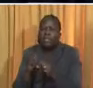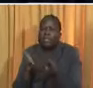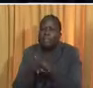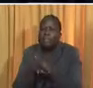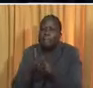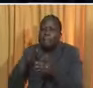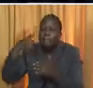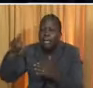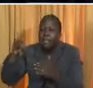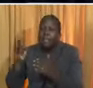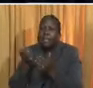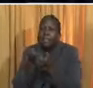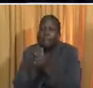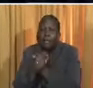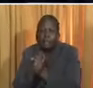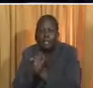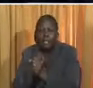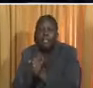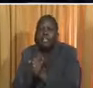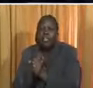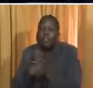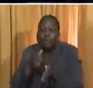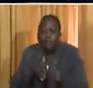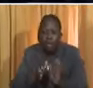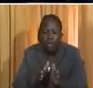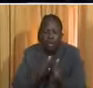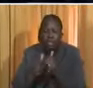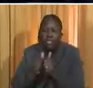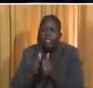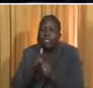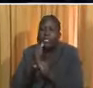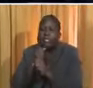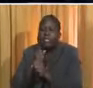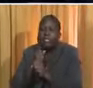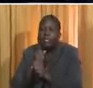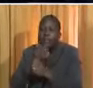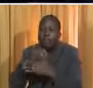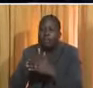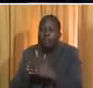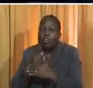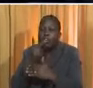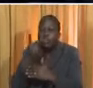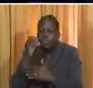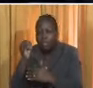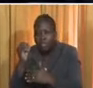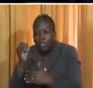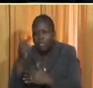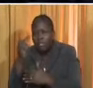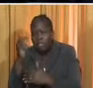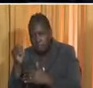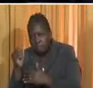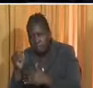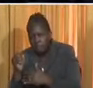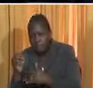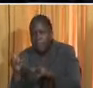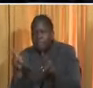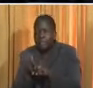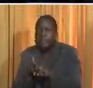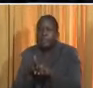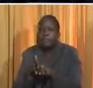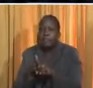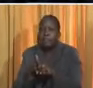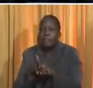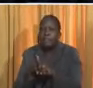the Constitution in the manner it did before 2010 because of the current inbuilt mechanisms and